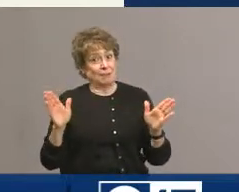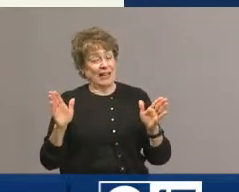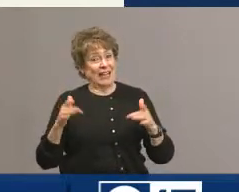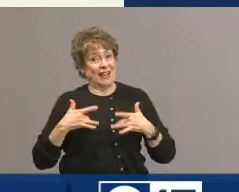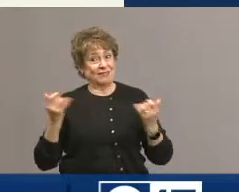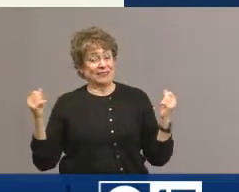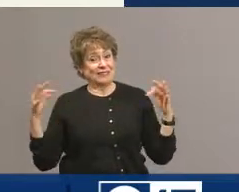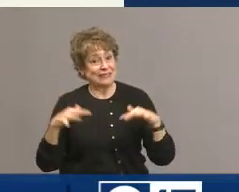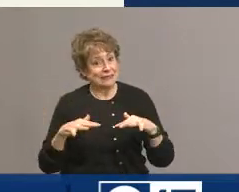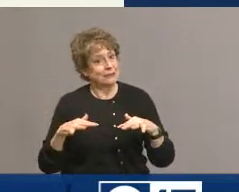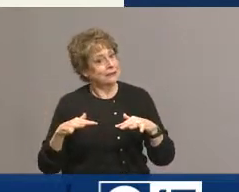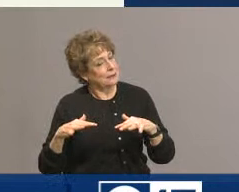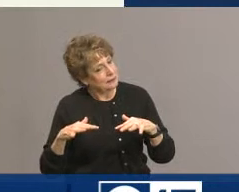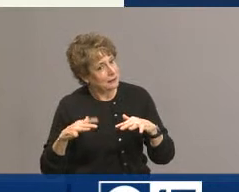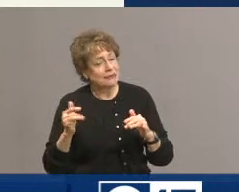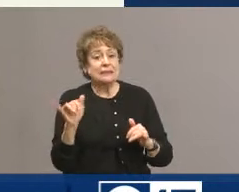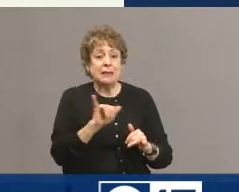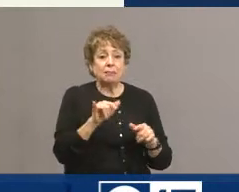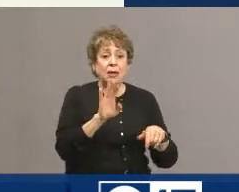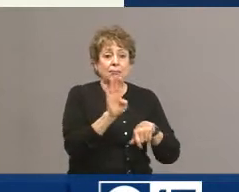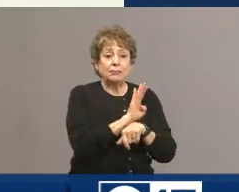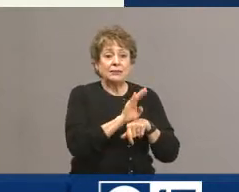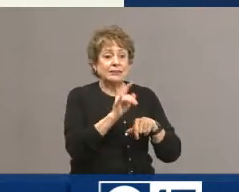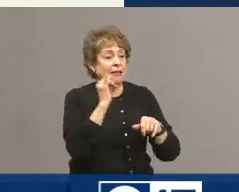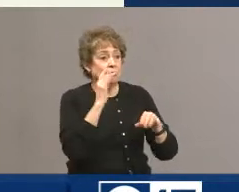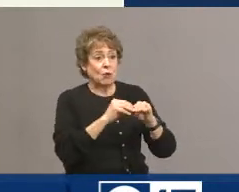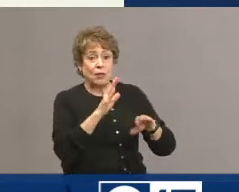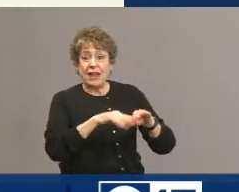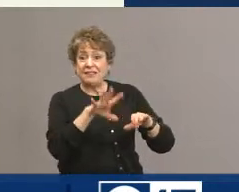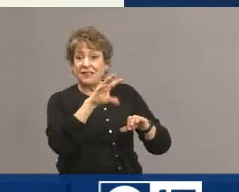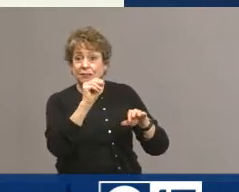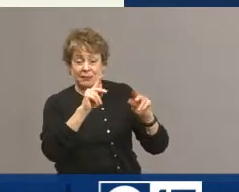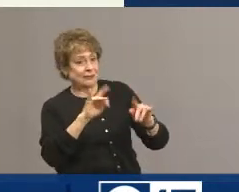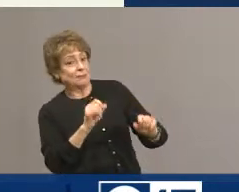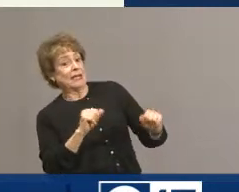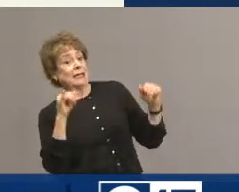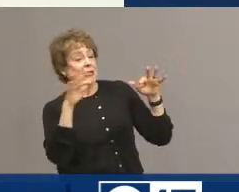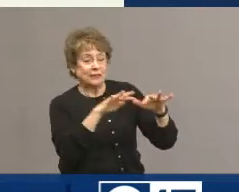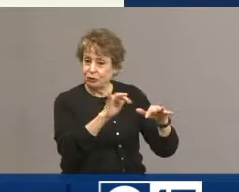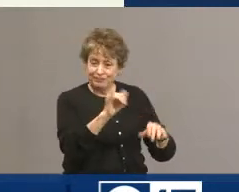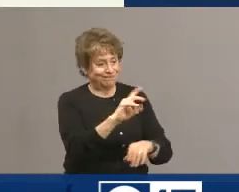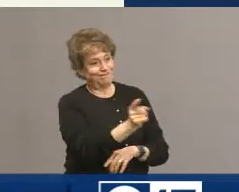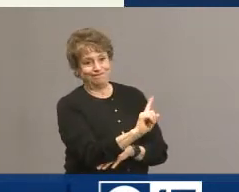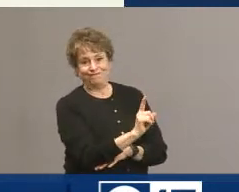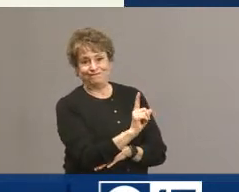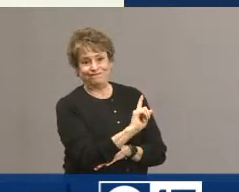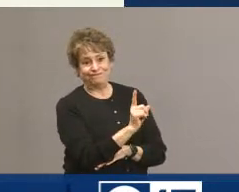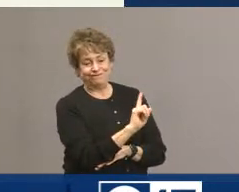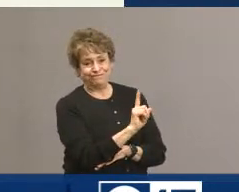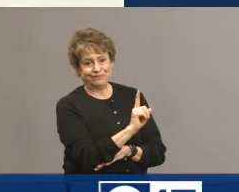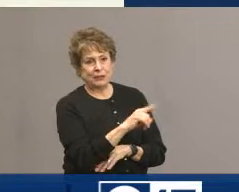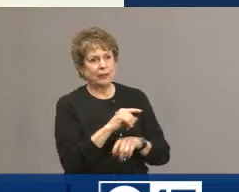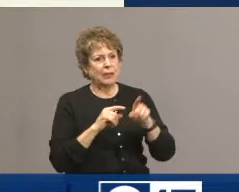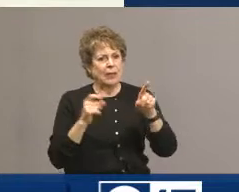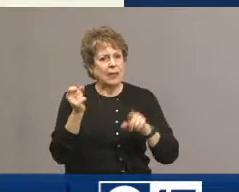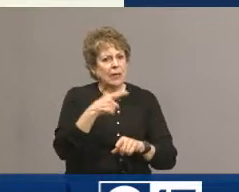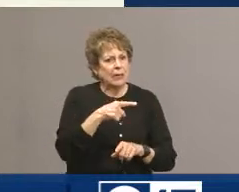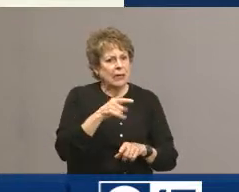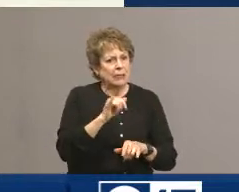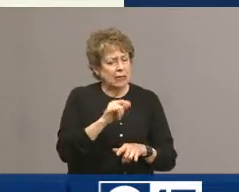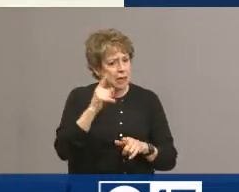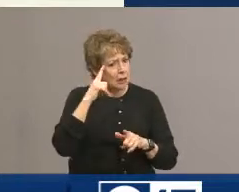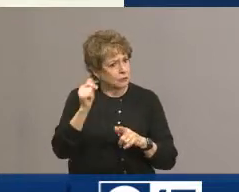And the enforcement is by city, correct? By local health officials, yes. Okay. So the penalties are up to them if there are